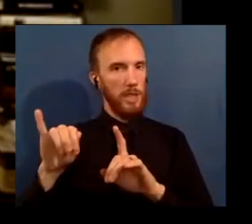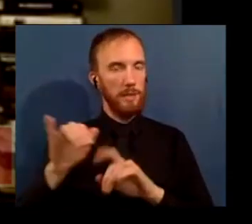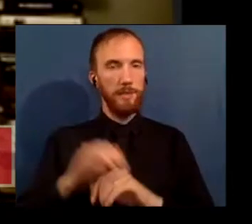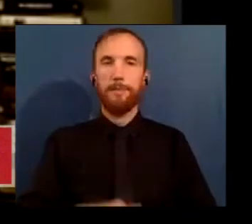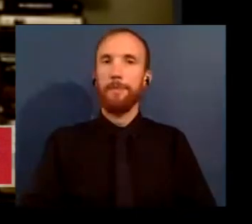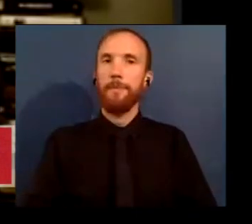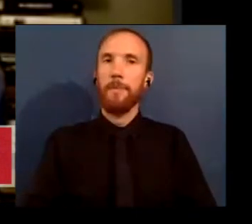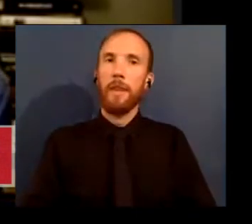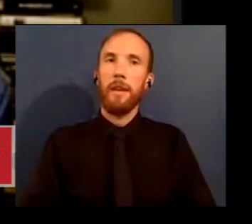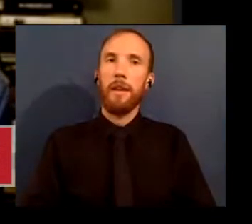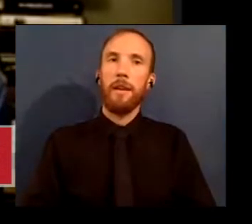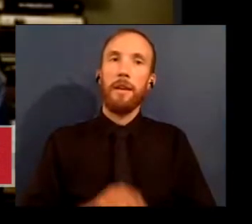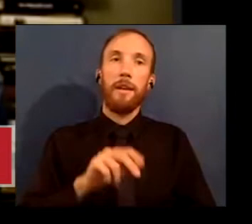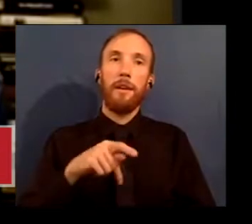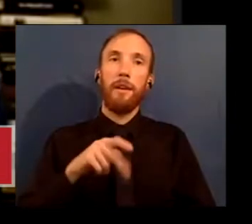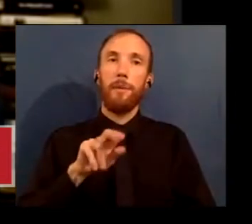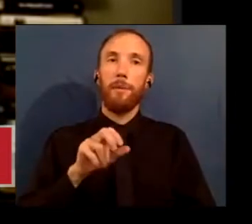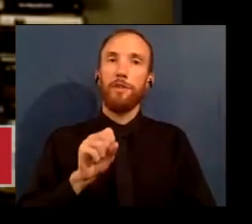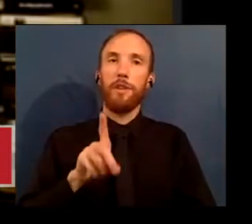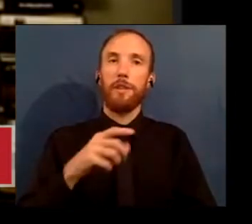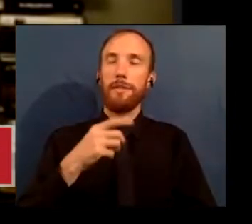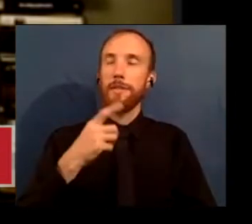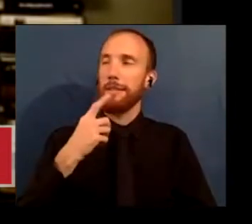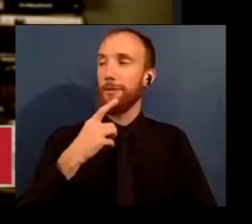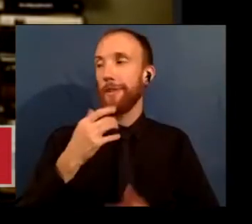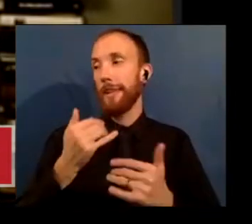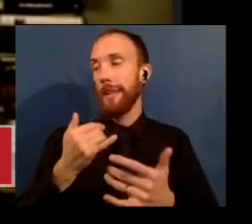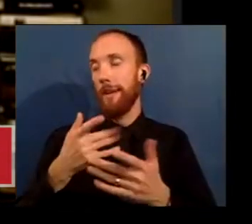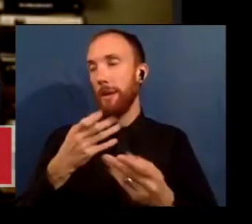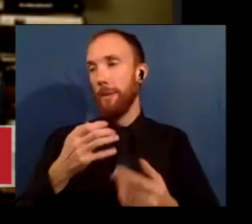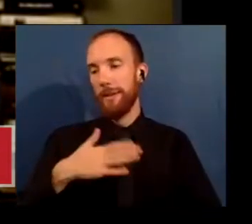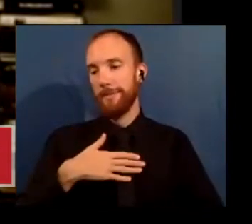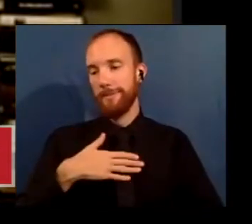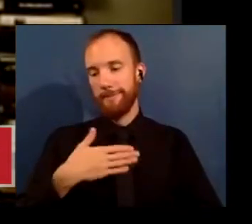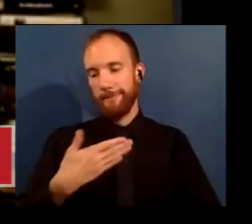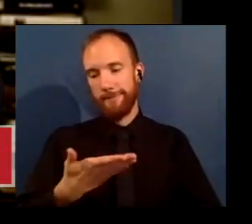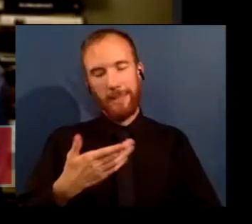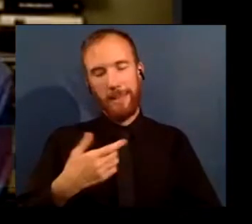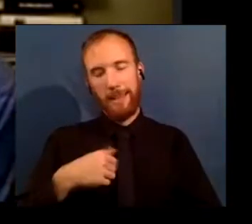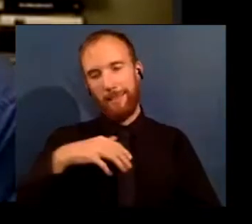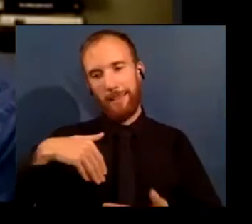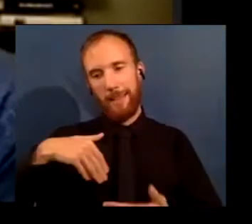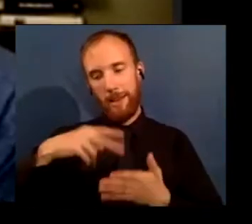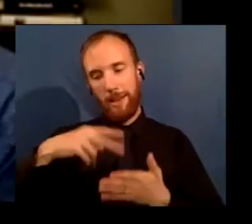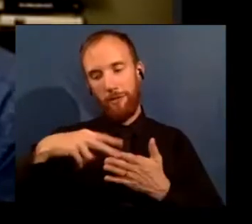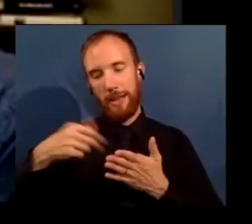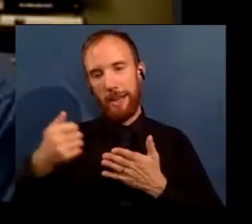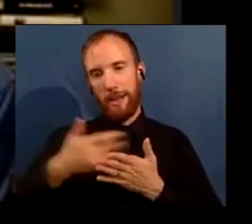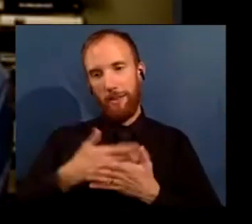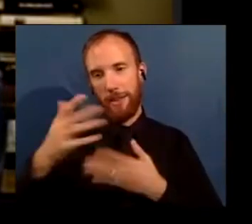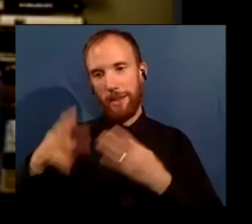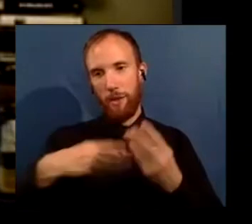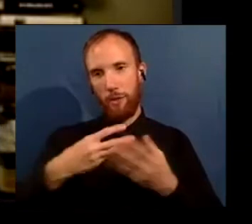say that I haven't read everything in the world. So I have not read C. Wright Mills'